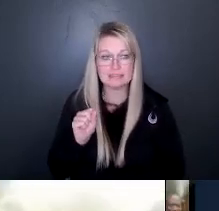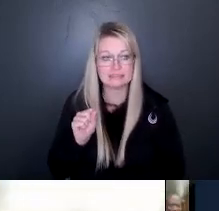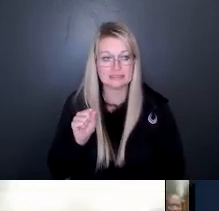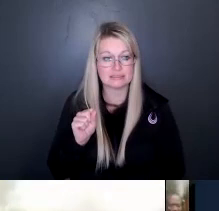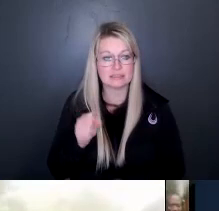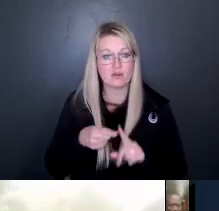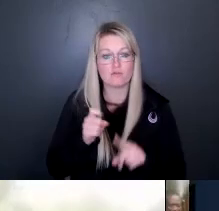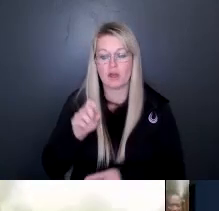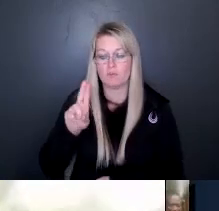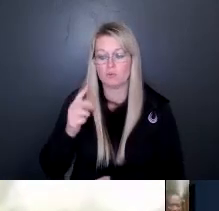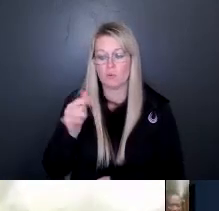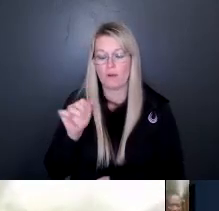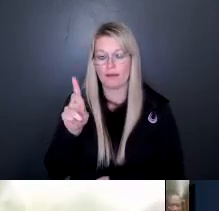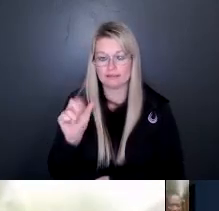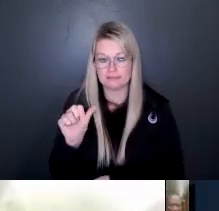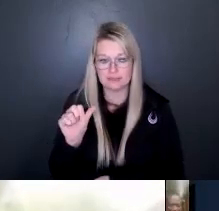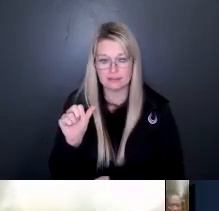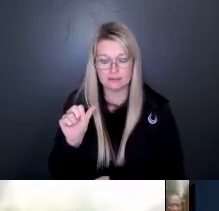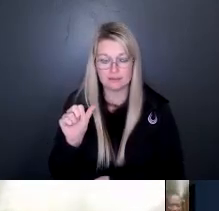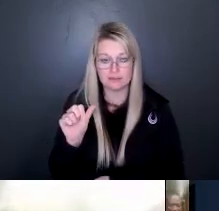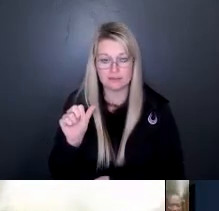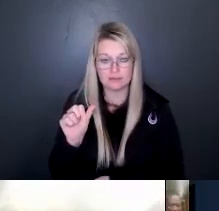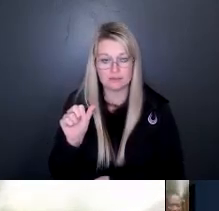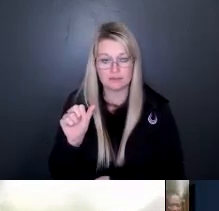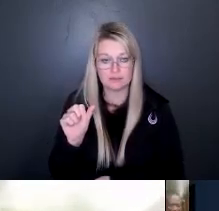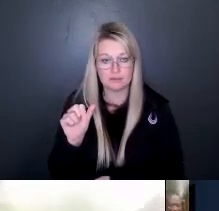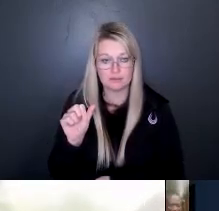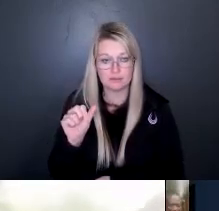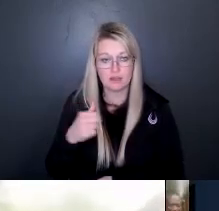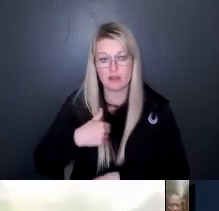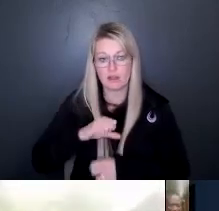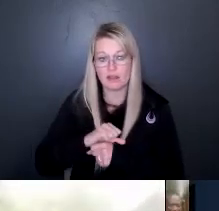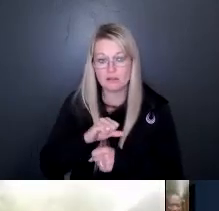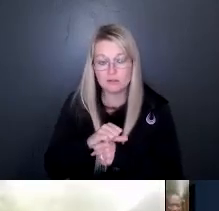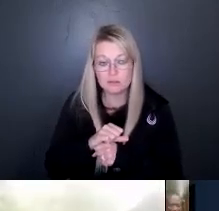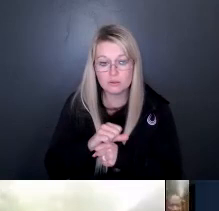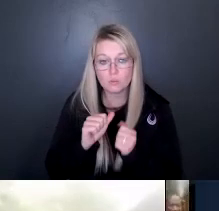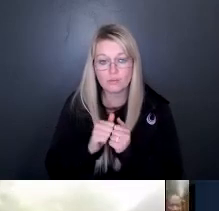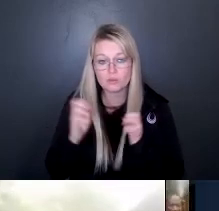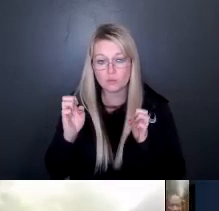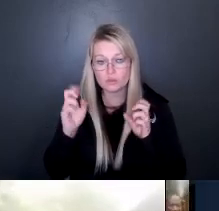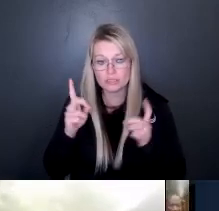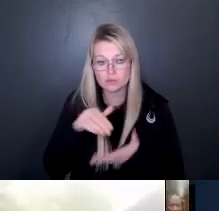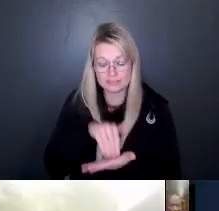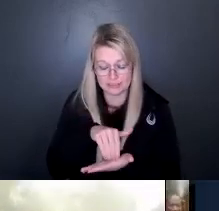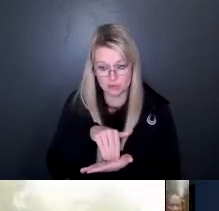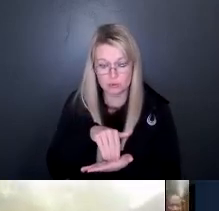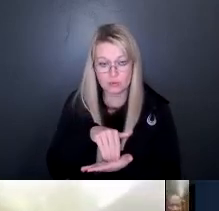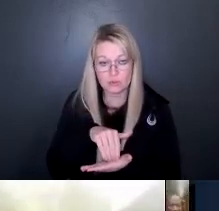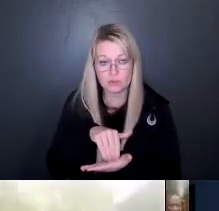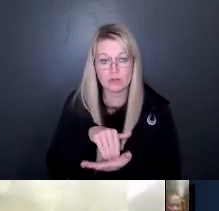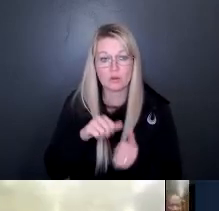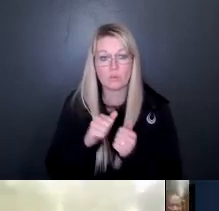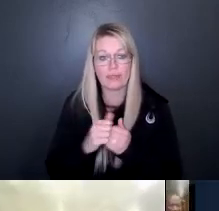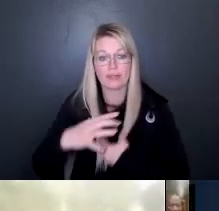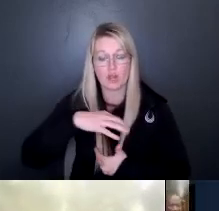from Uganda, and I work with the Nakivubo Education Center with